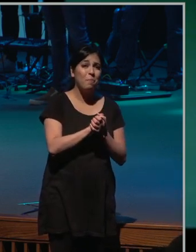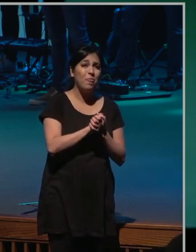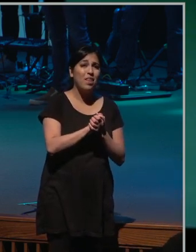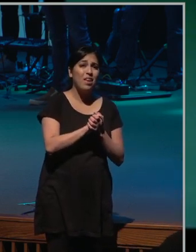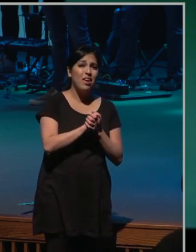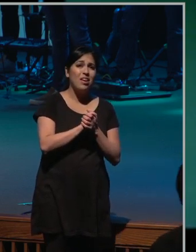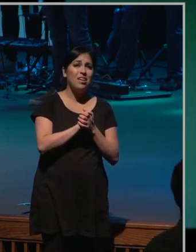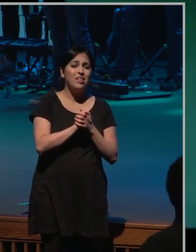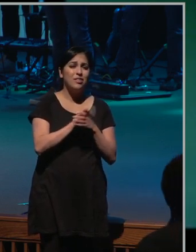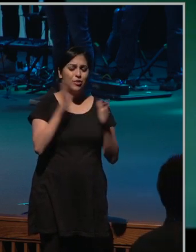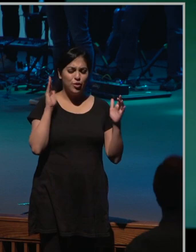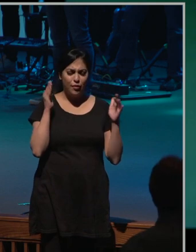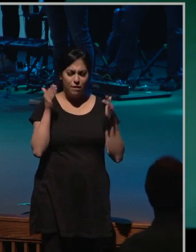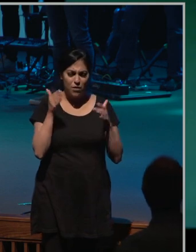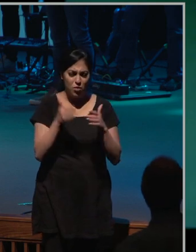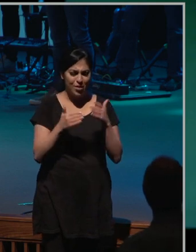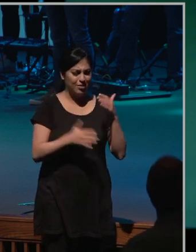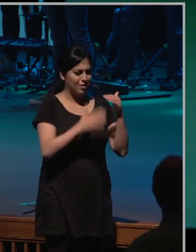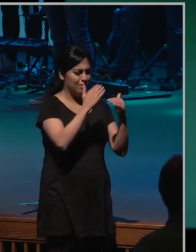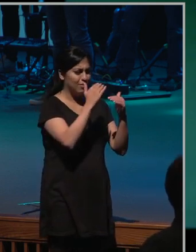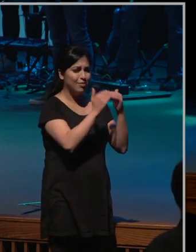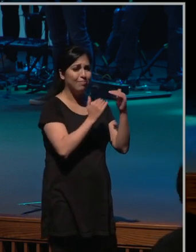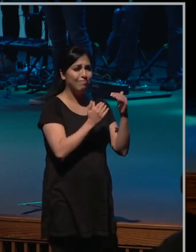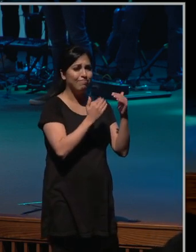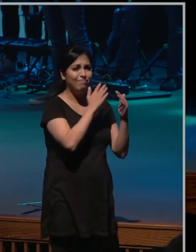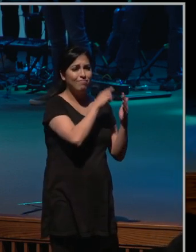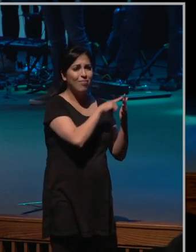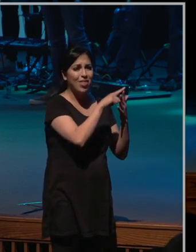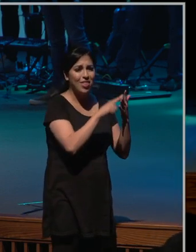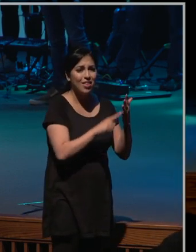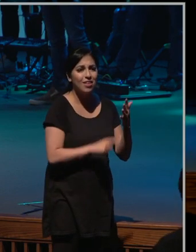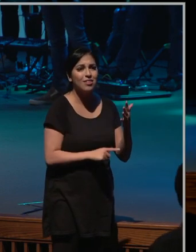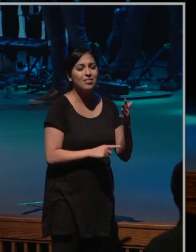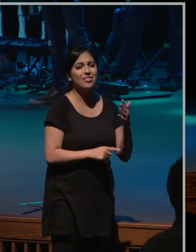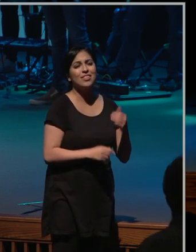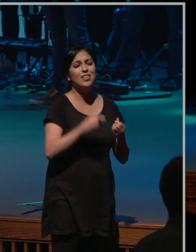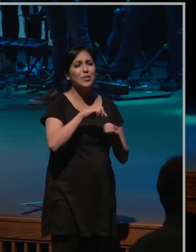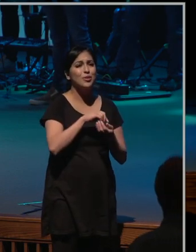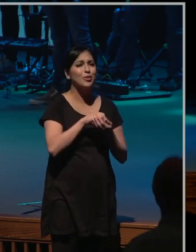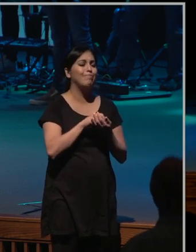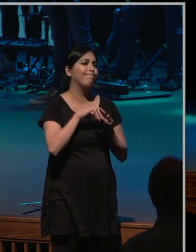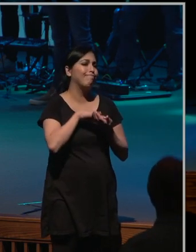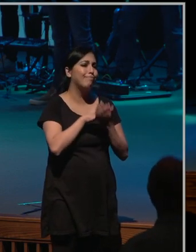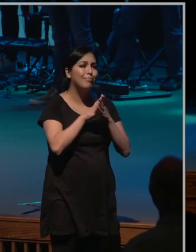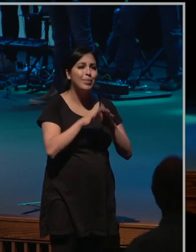that Kurt laid out for us. There's peace, there's hope.